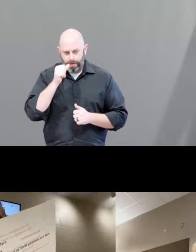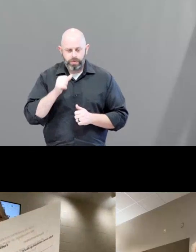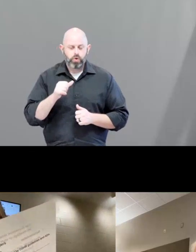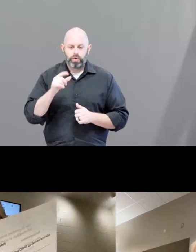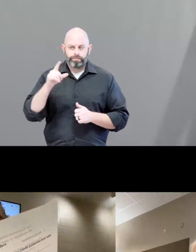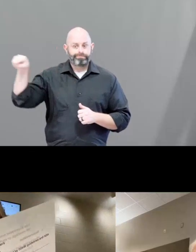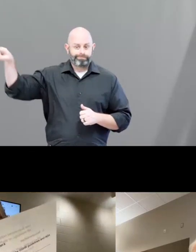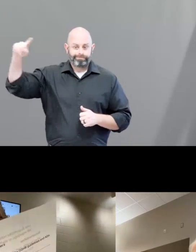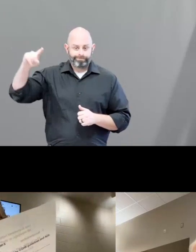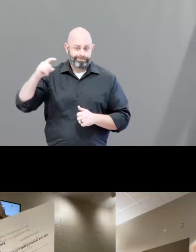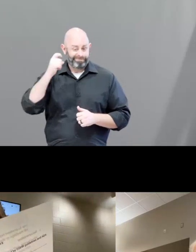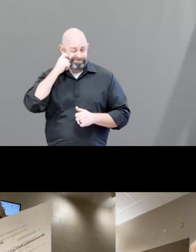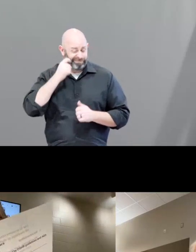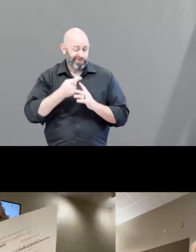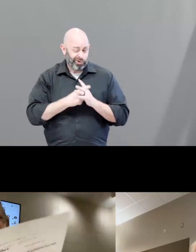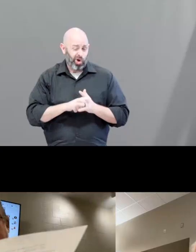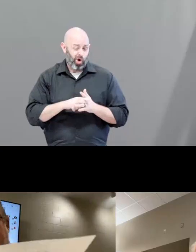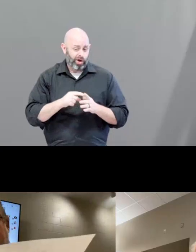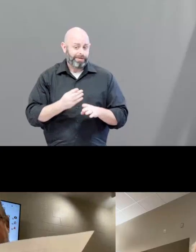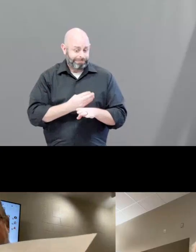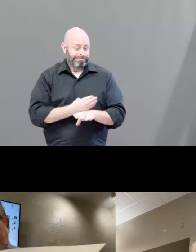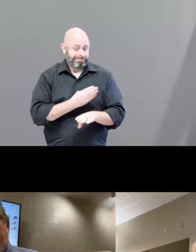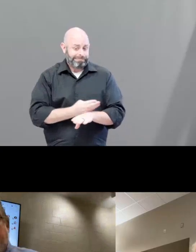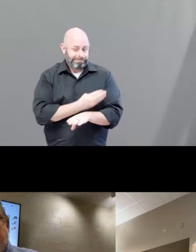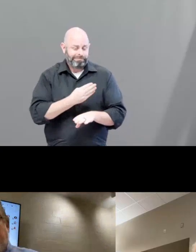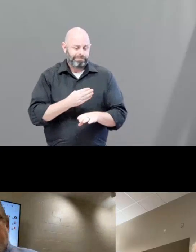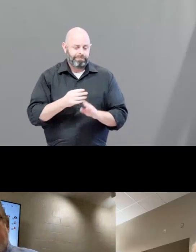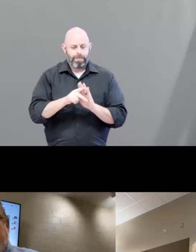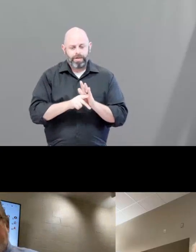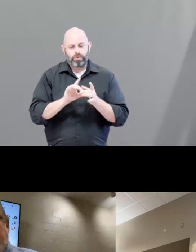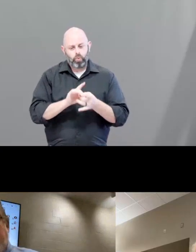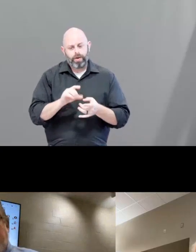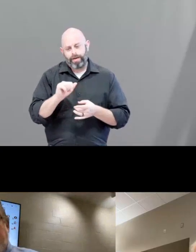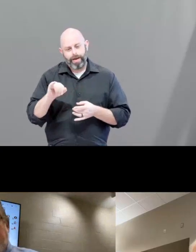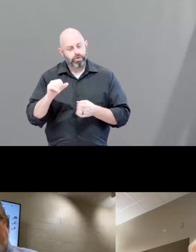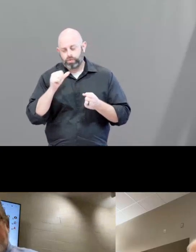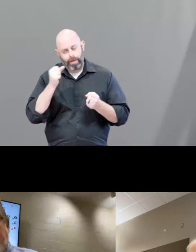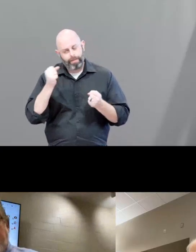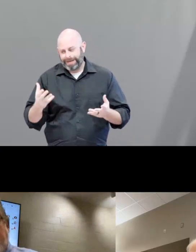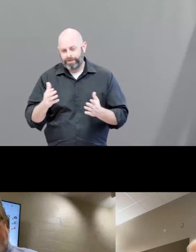of schools have them just yet. So.